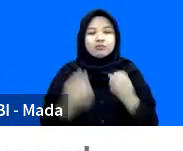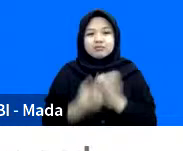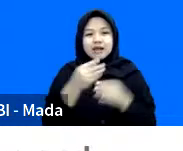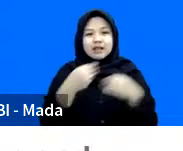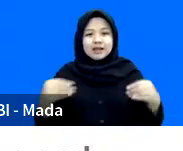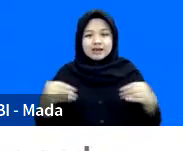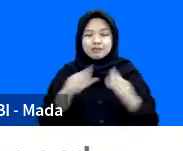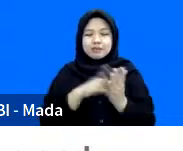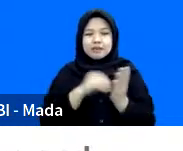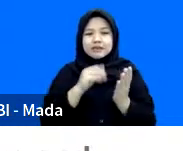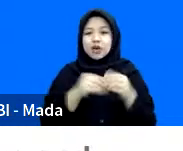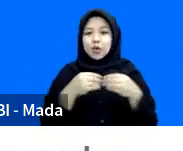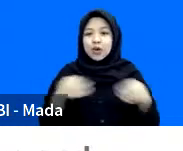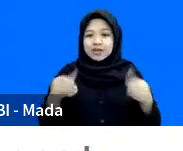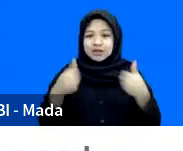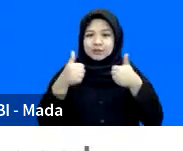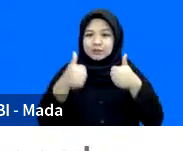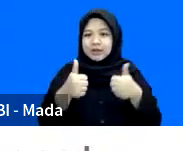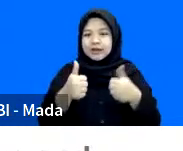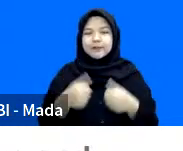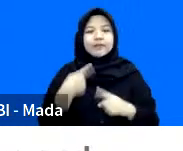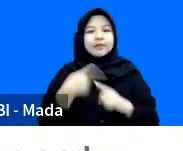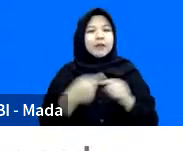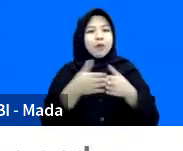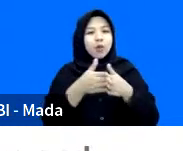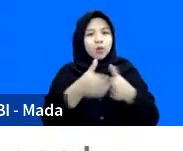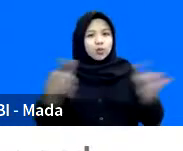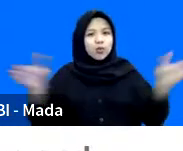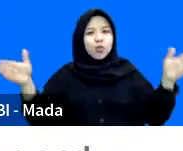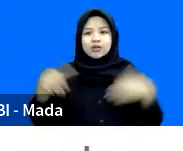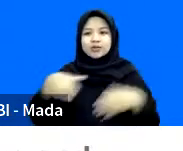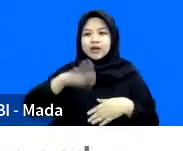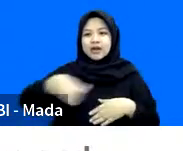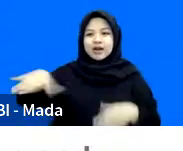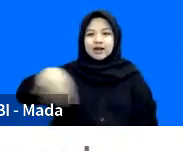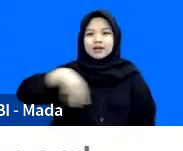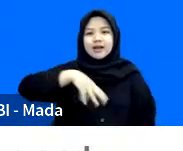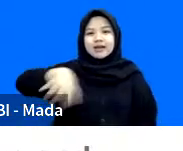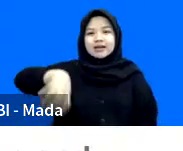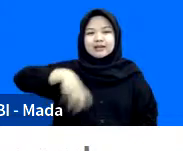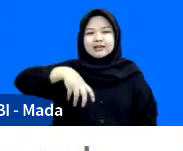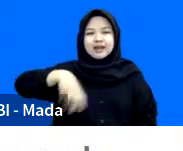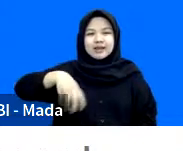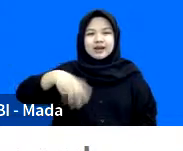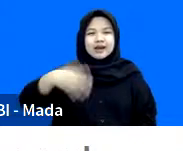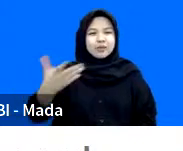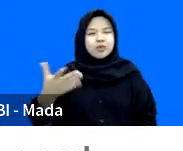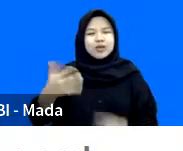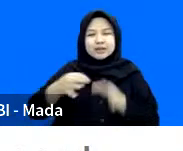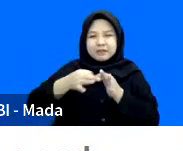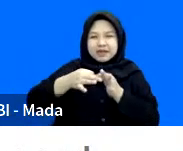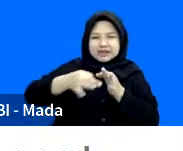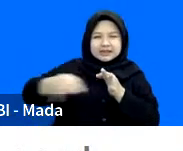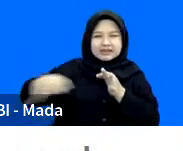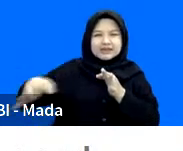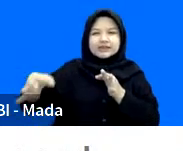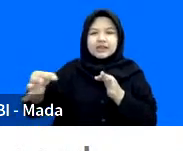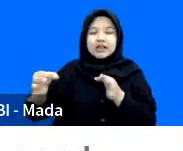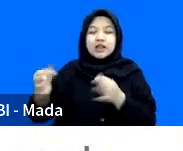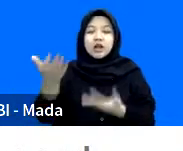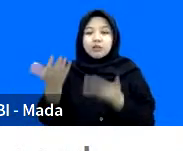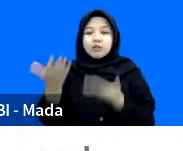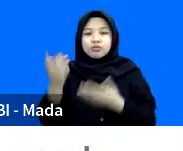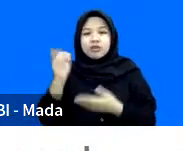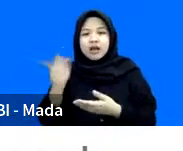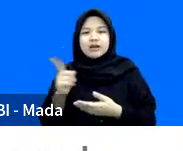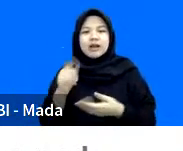to children in some of the most remote parts of the country that typically have poor connectivity, because it's